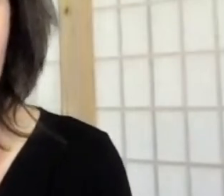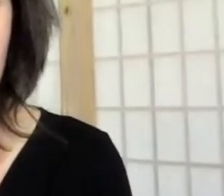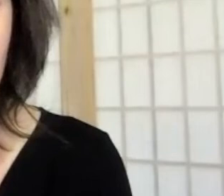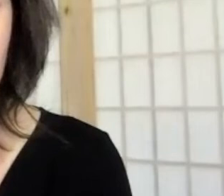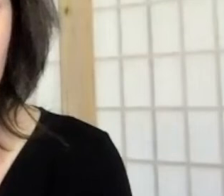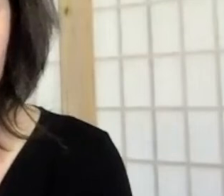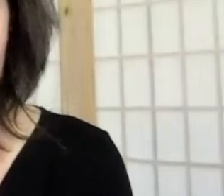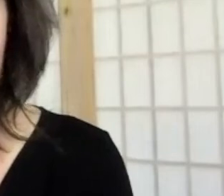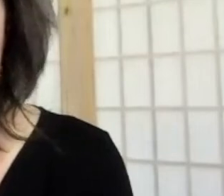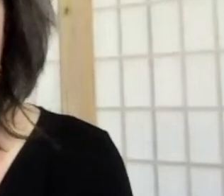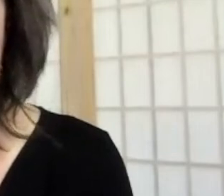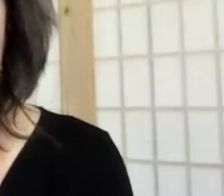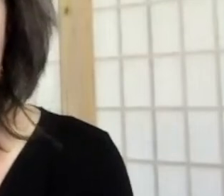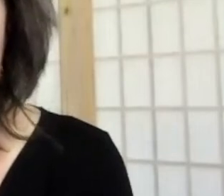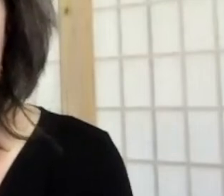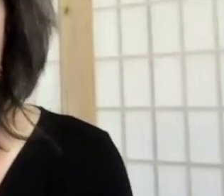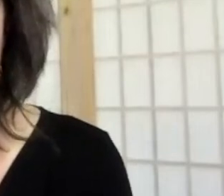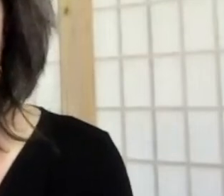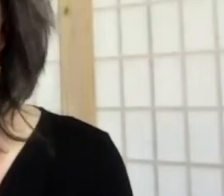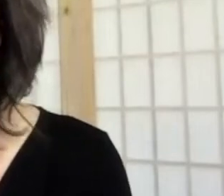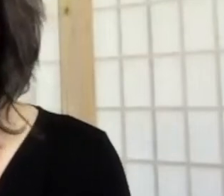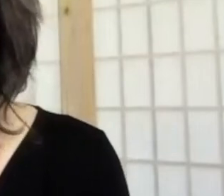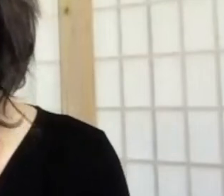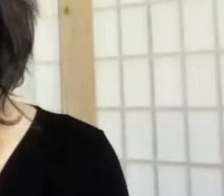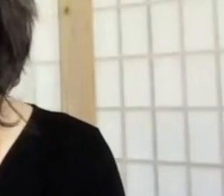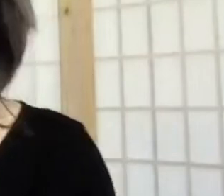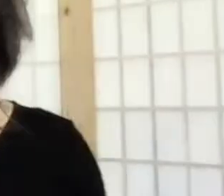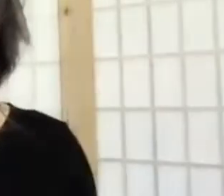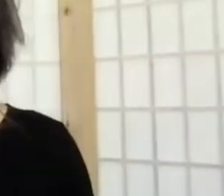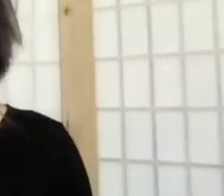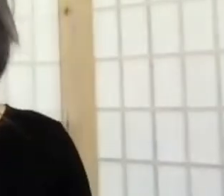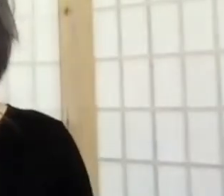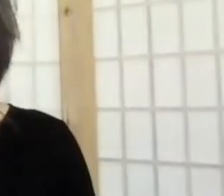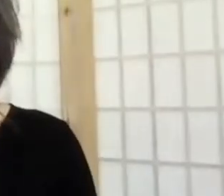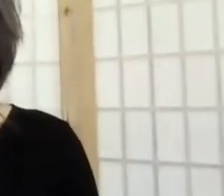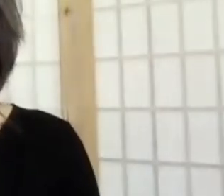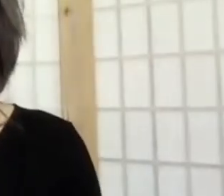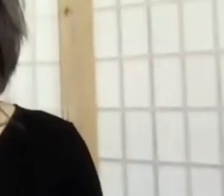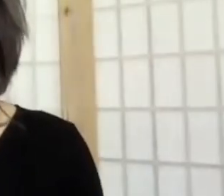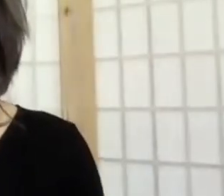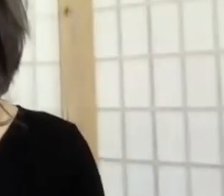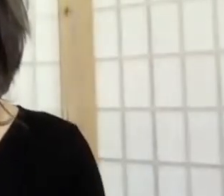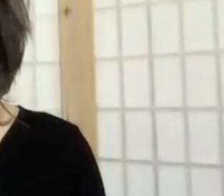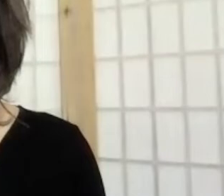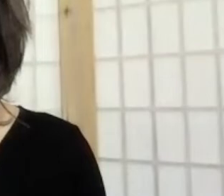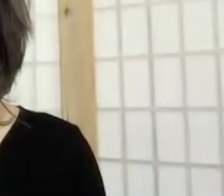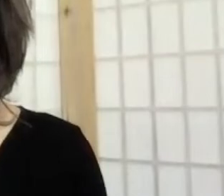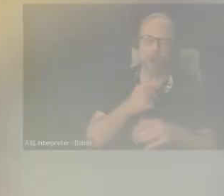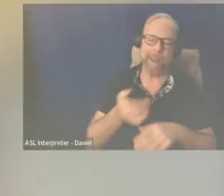side of the board, we had yellow stickies that showcase the questions that we were